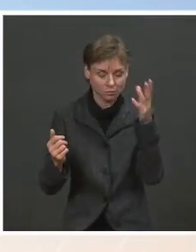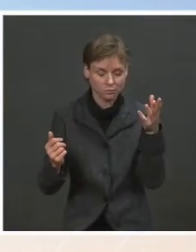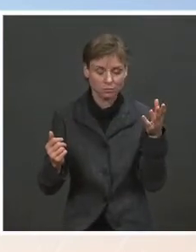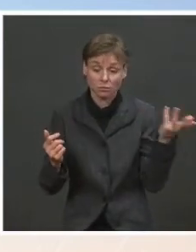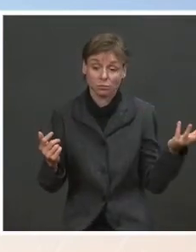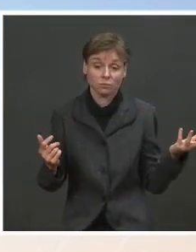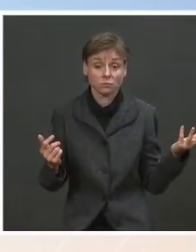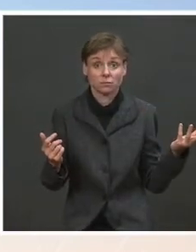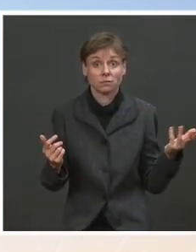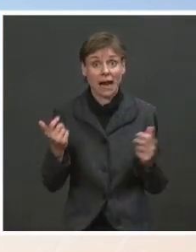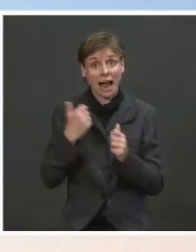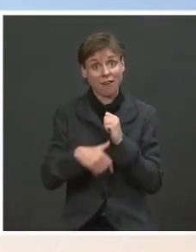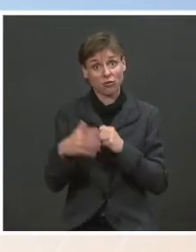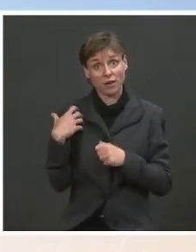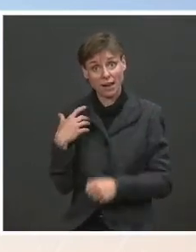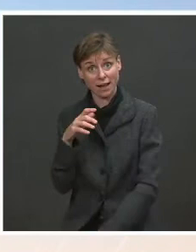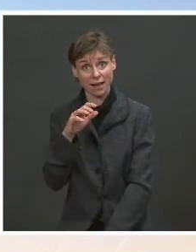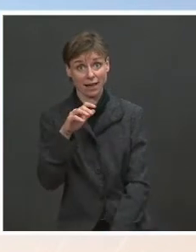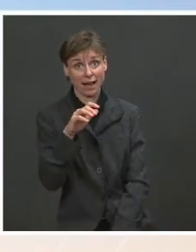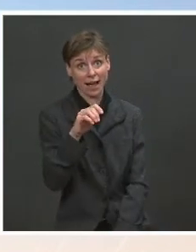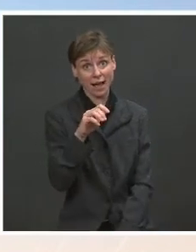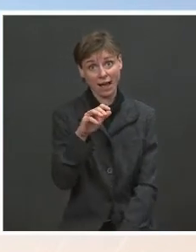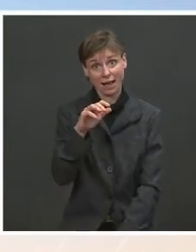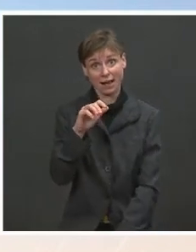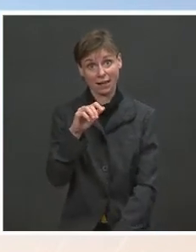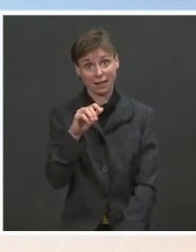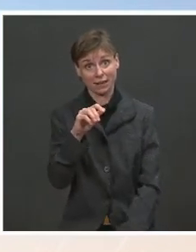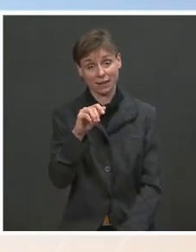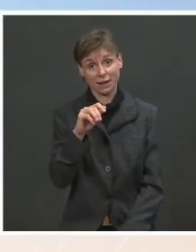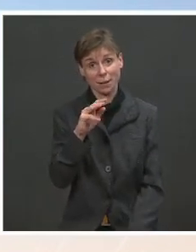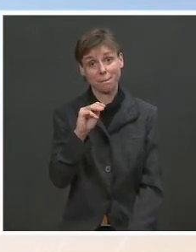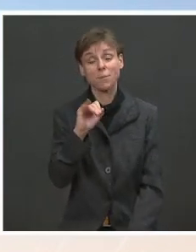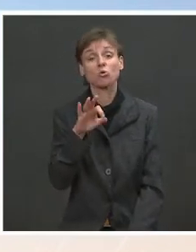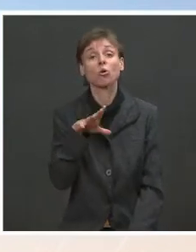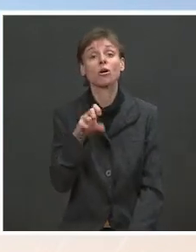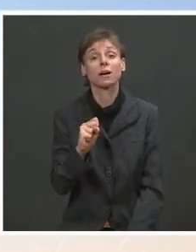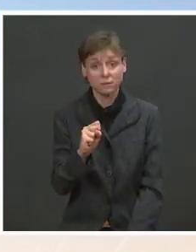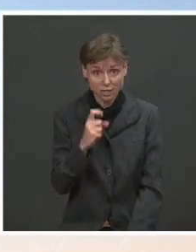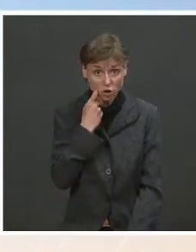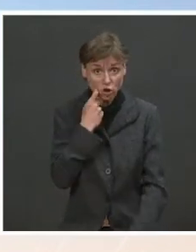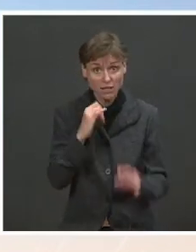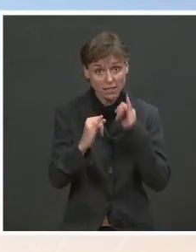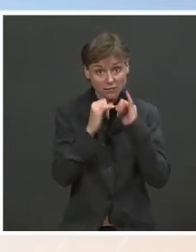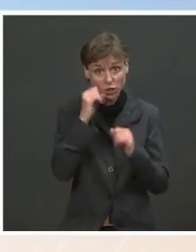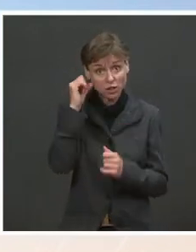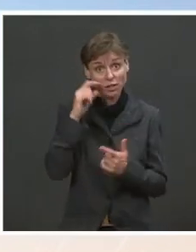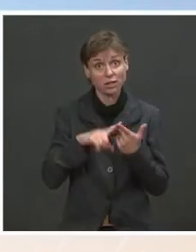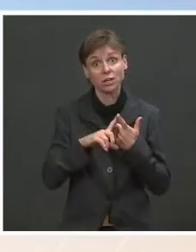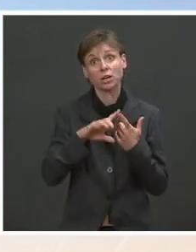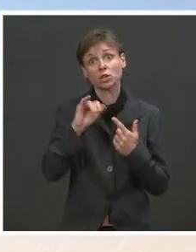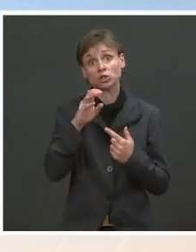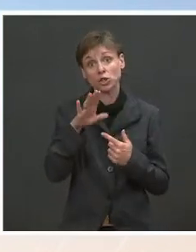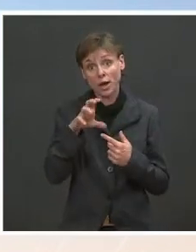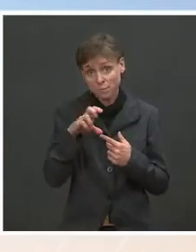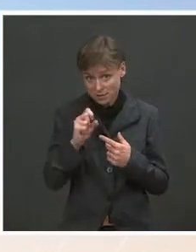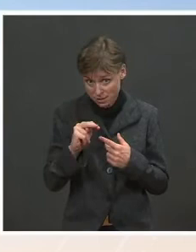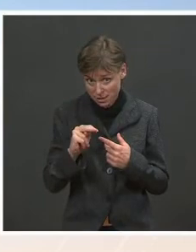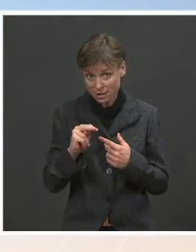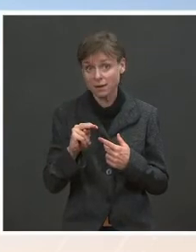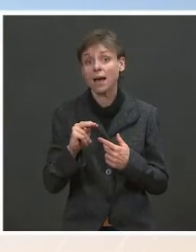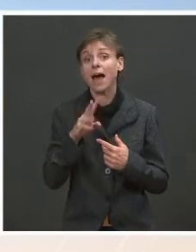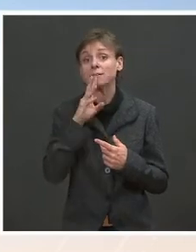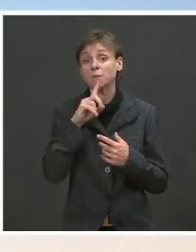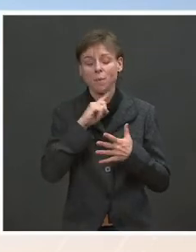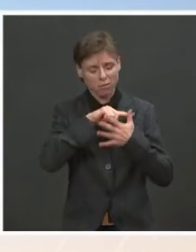speaks. Secretary Ali Mayorkas did an interview just yesterday. You've heard Roberta Jacobson speak to this, and a range of officials beyond